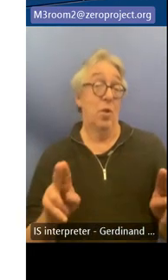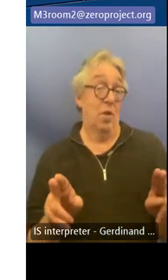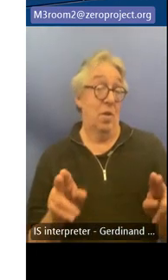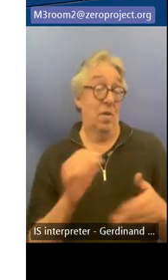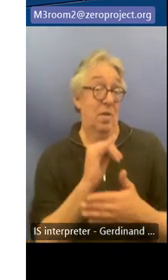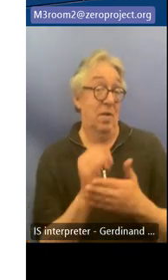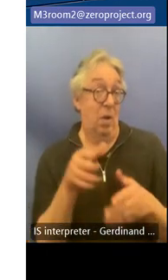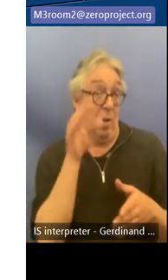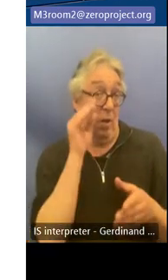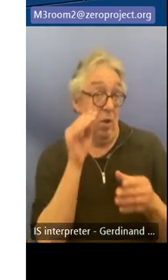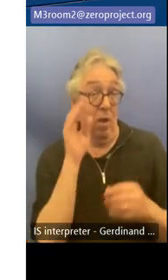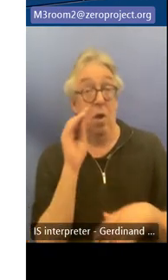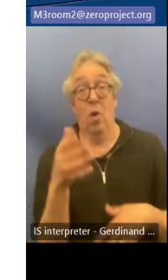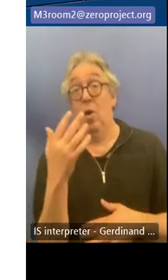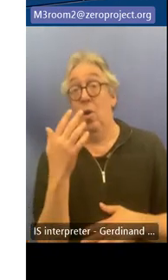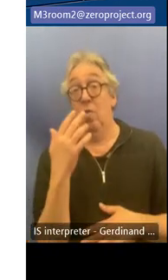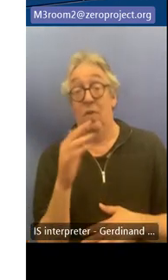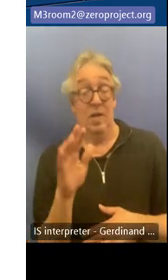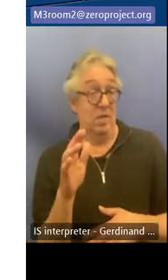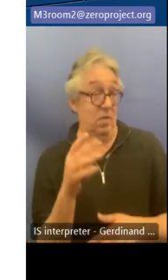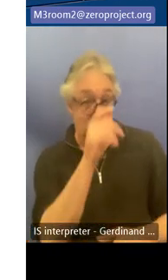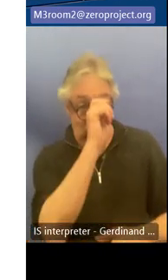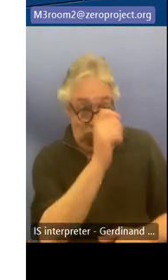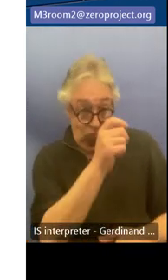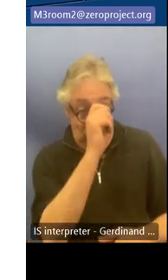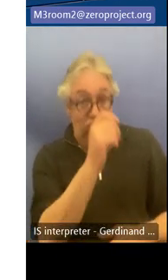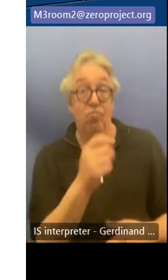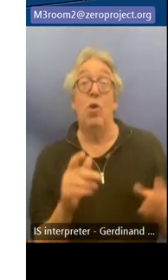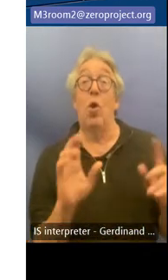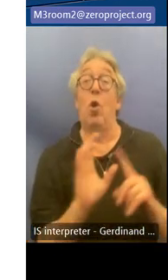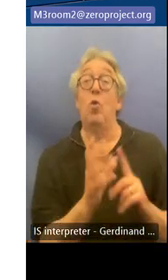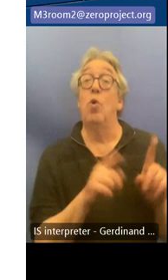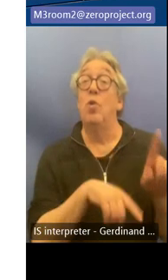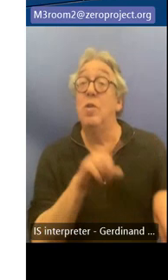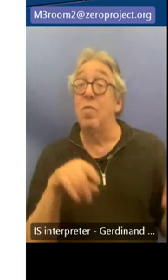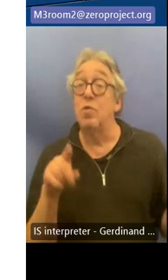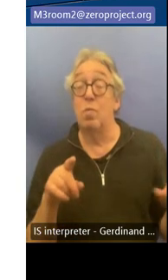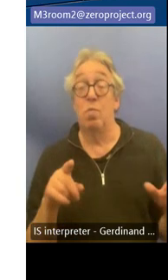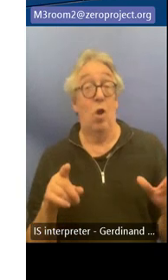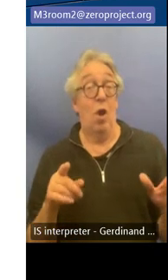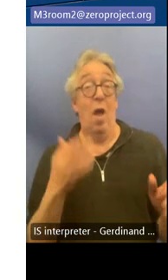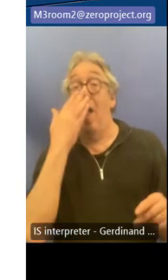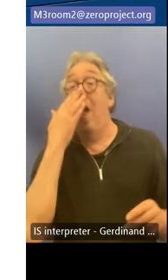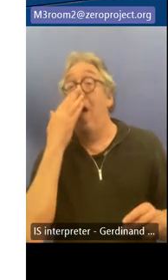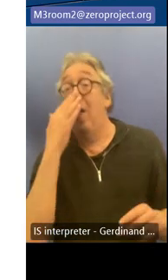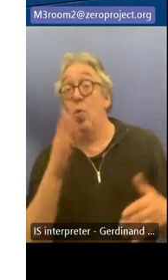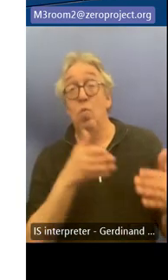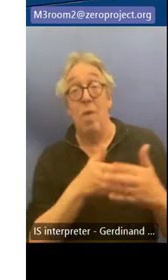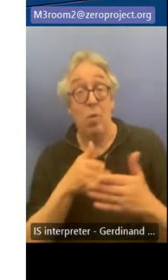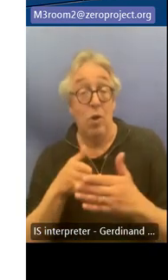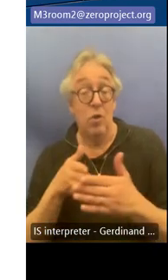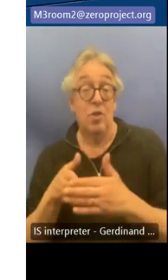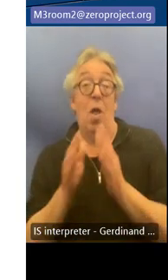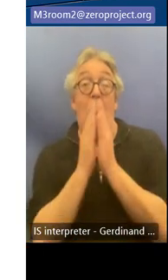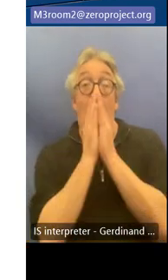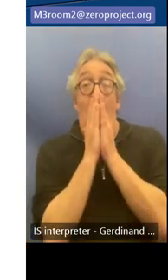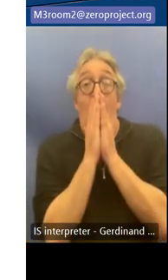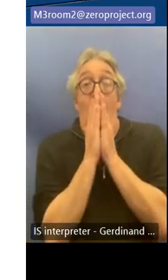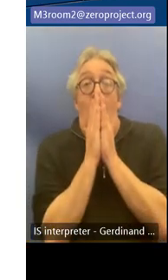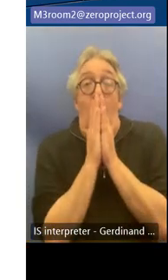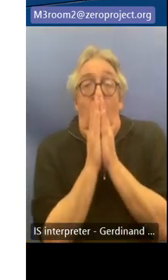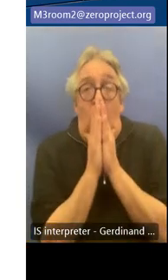has addressed a cultural diversity, economic, geographic, and attitudinal barriers. These barriers have